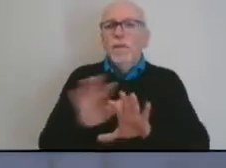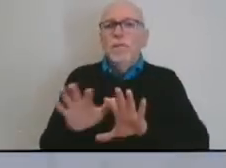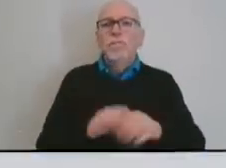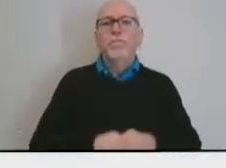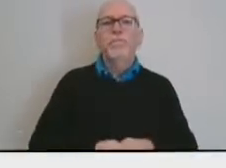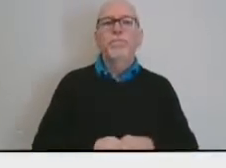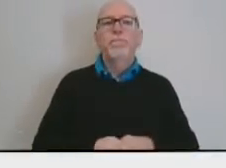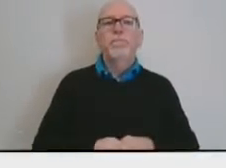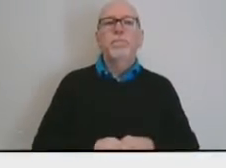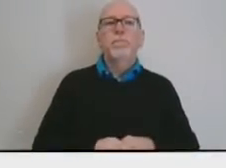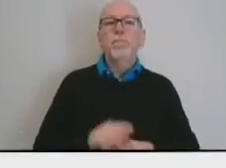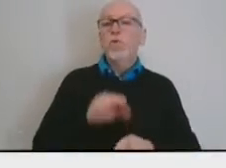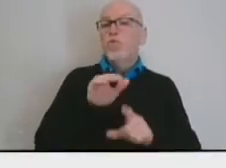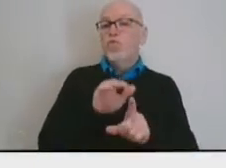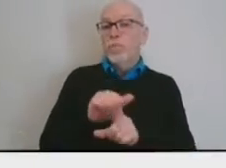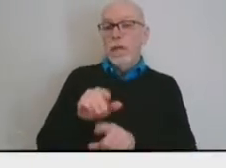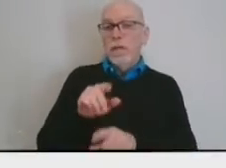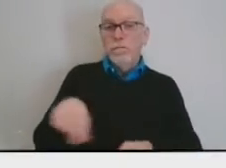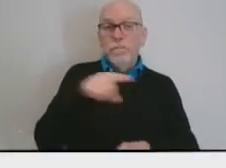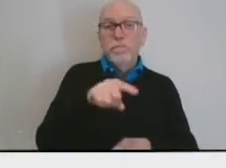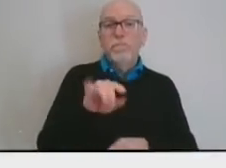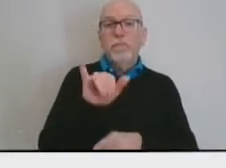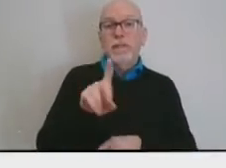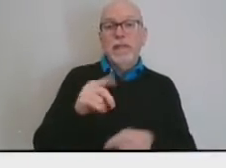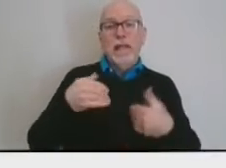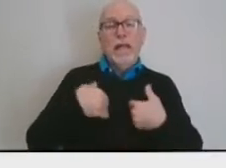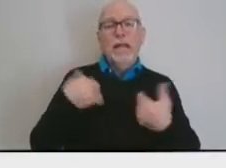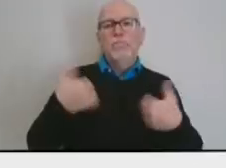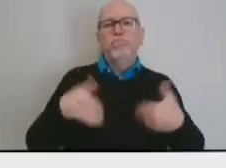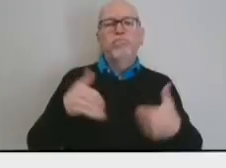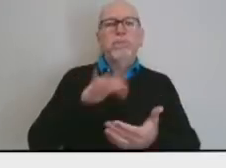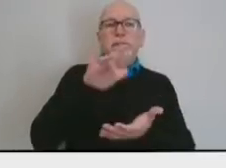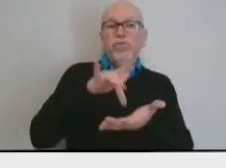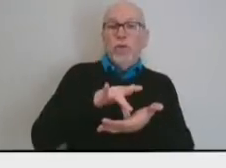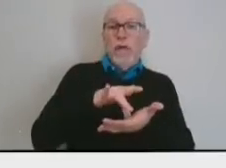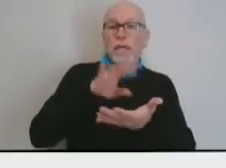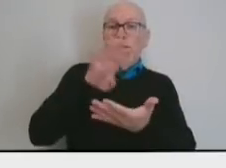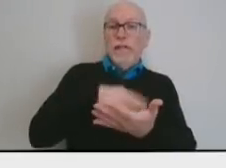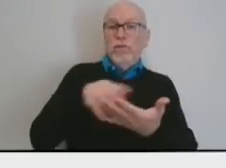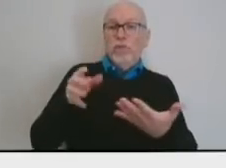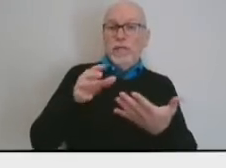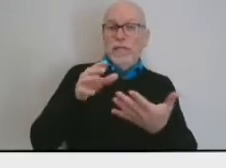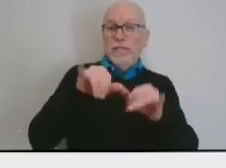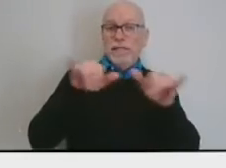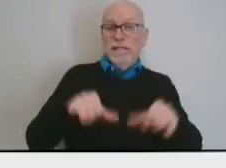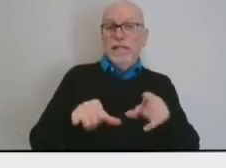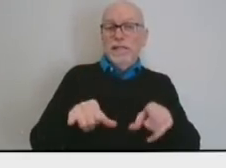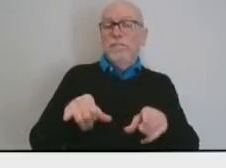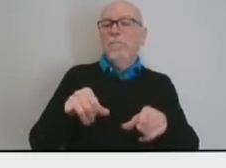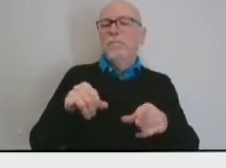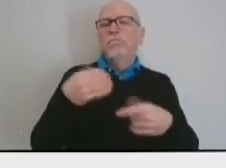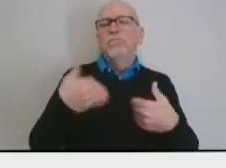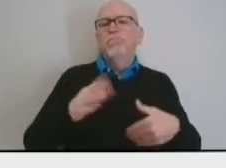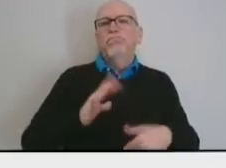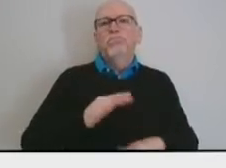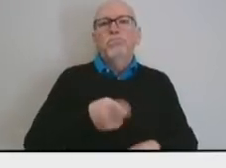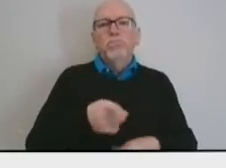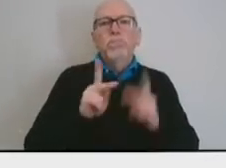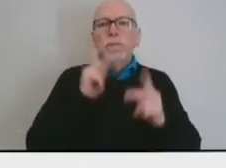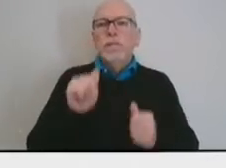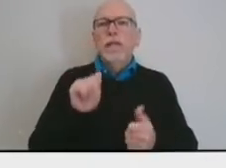a reminder, Indiana has created a robust centralized scheduling platform that allows eligible Hoosiers to register